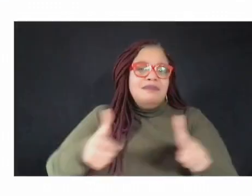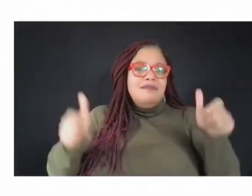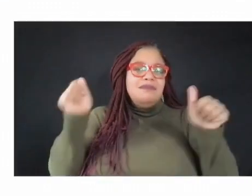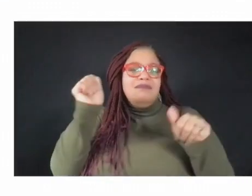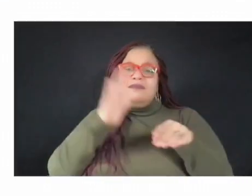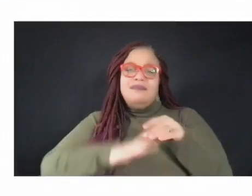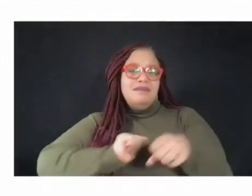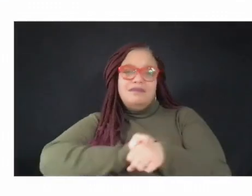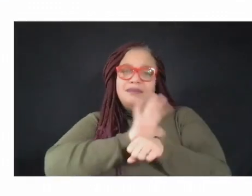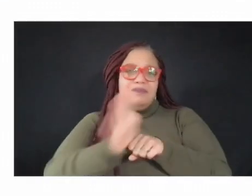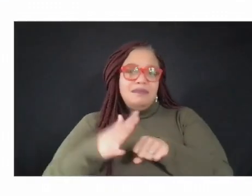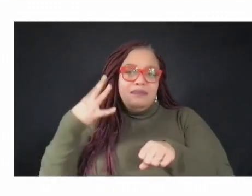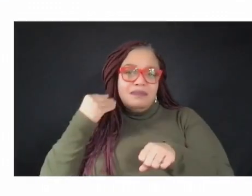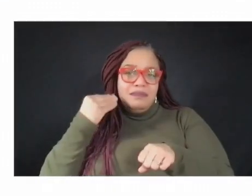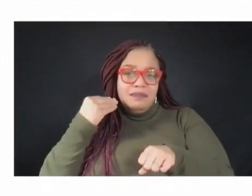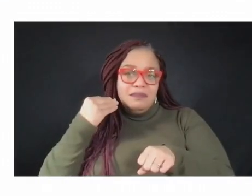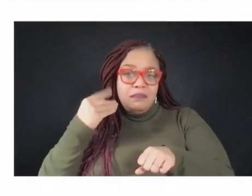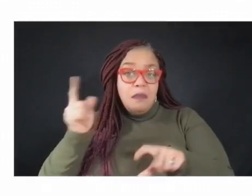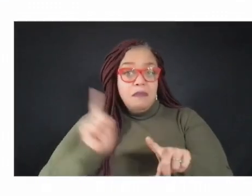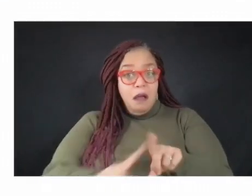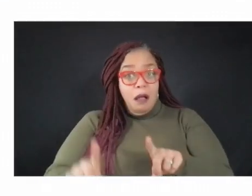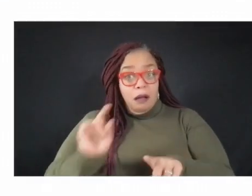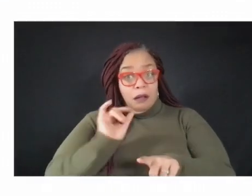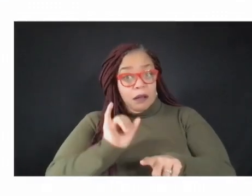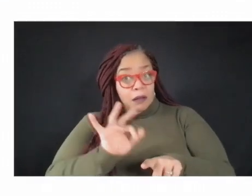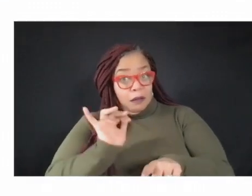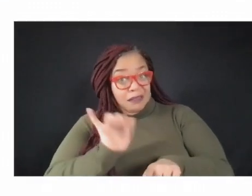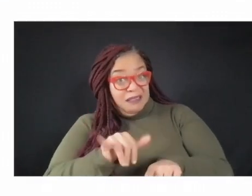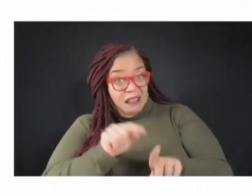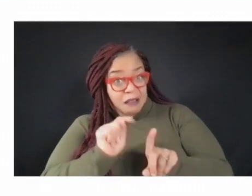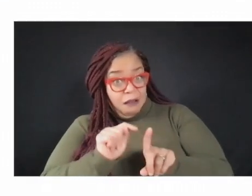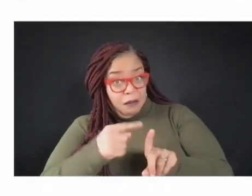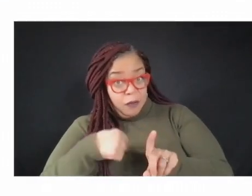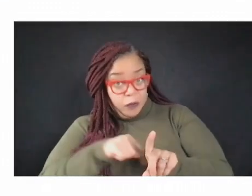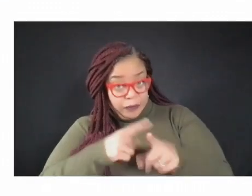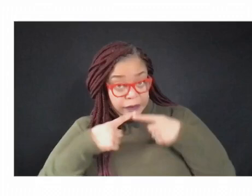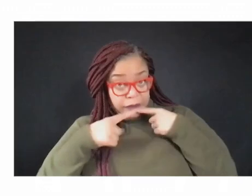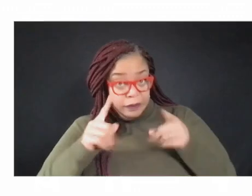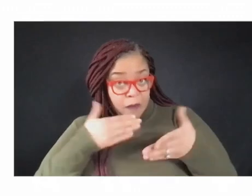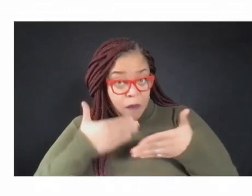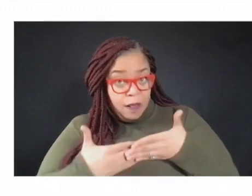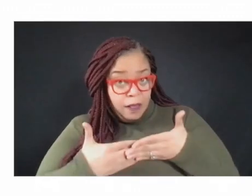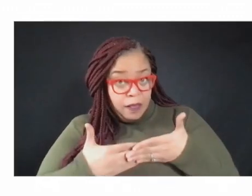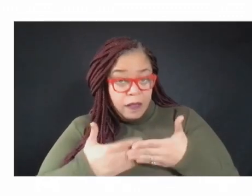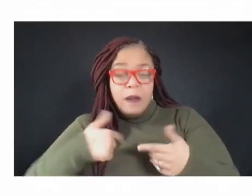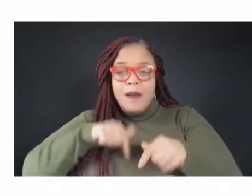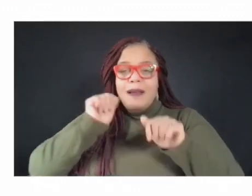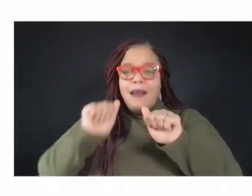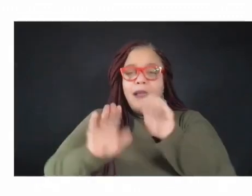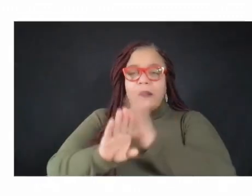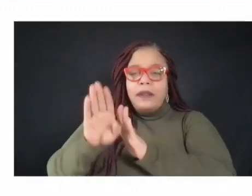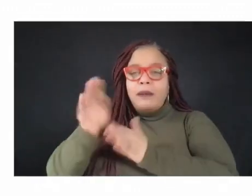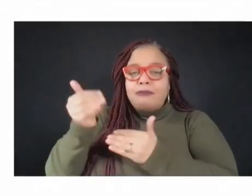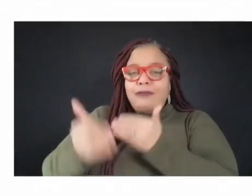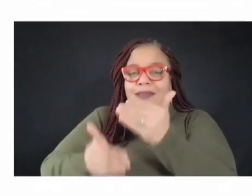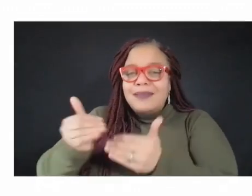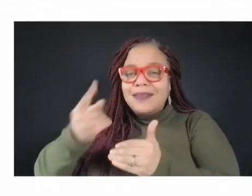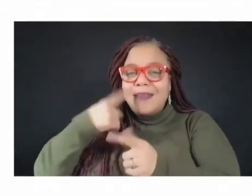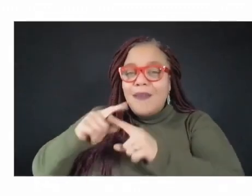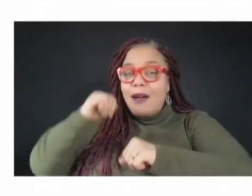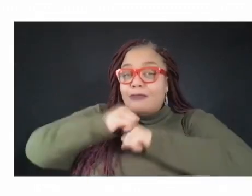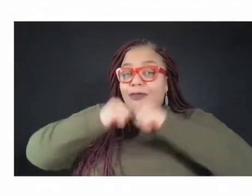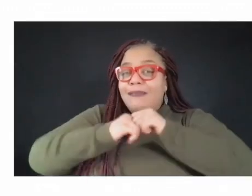can develop processes for constructive criticism and also celebration